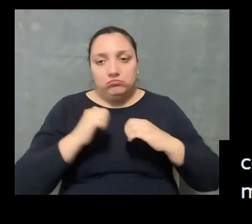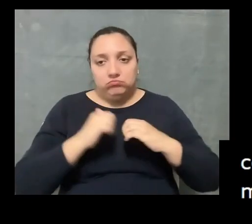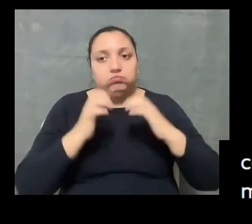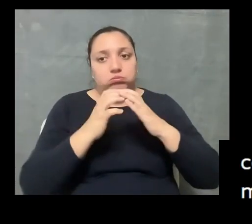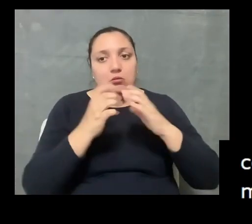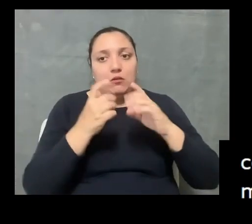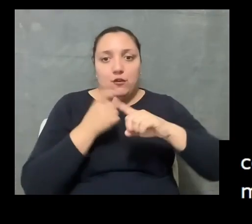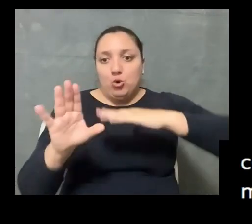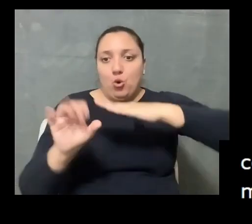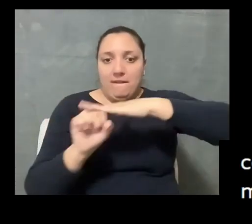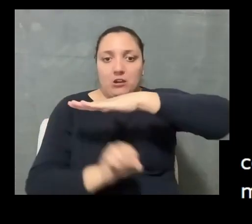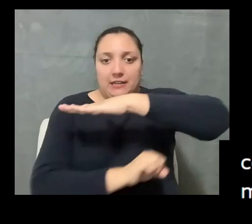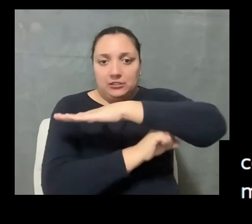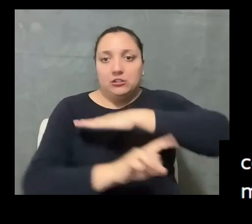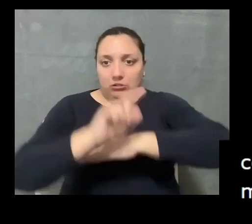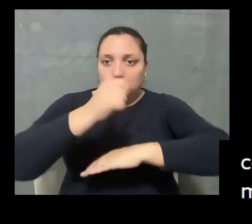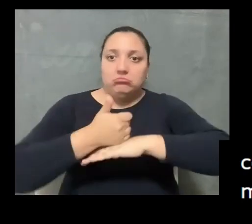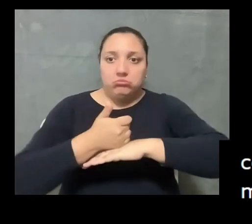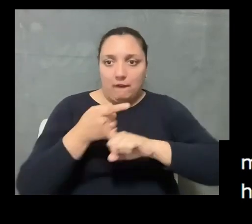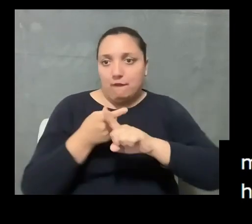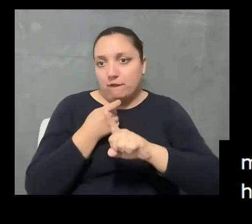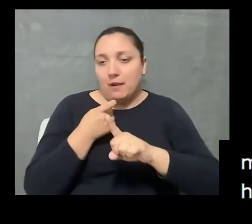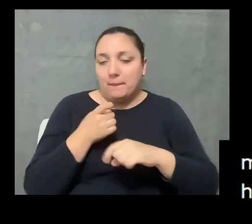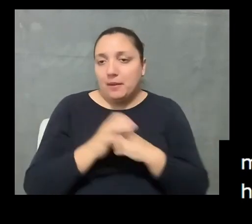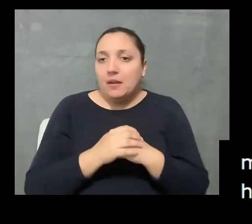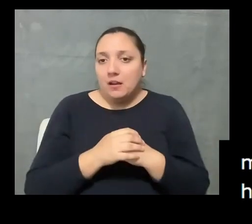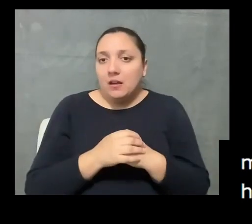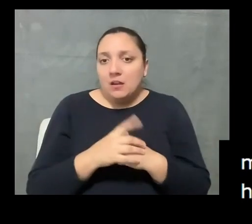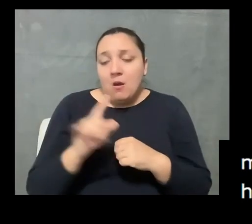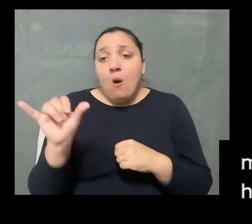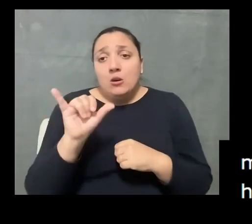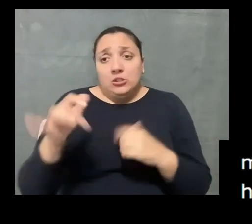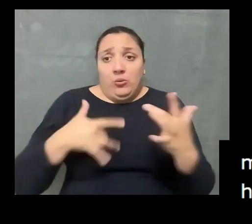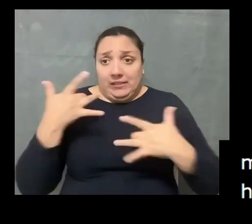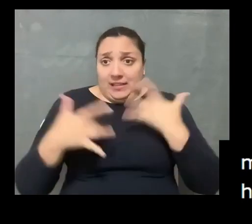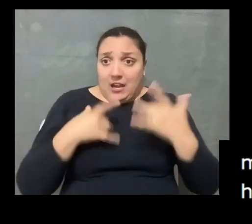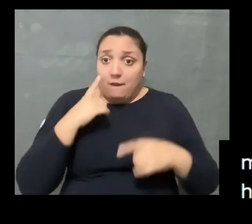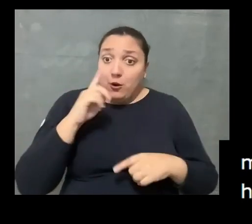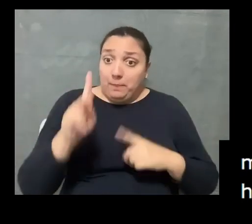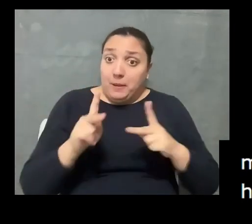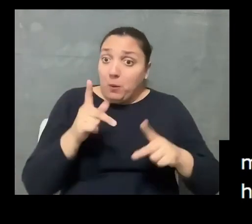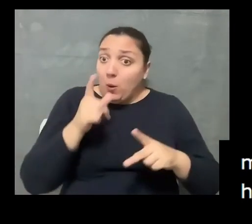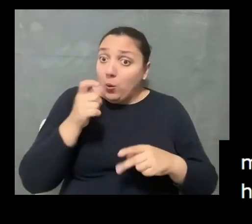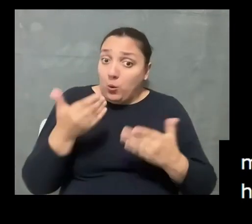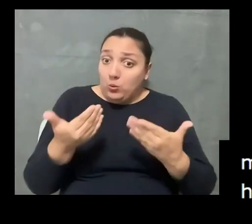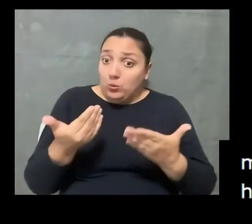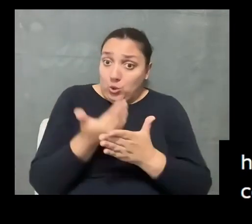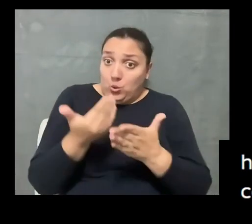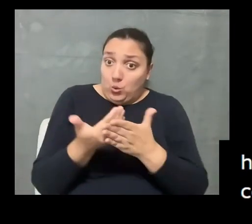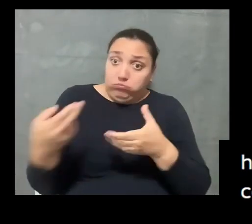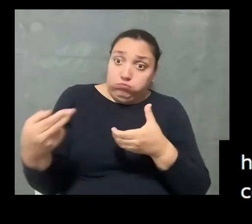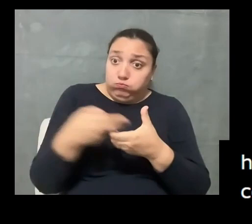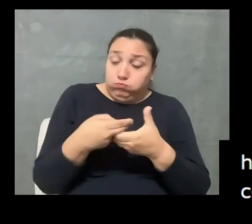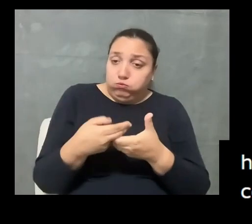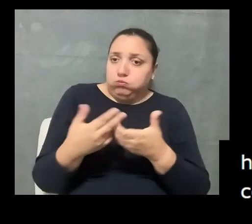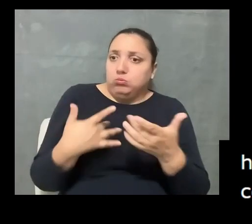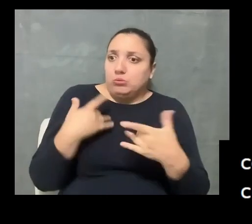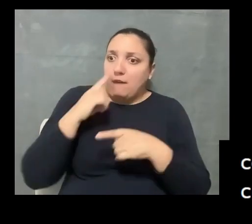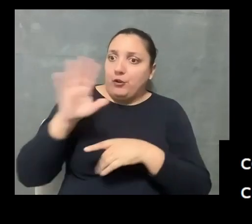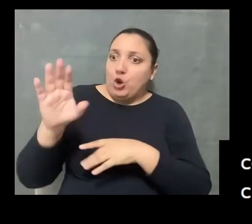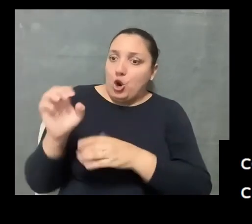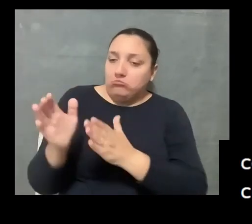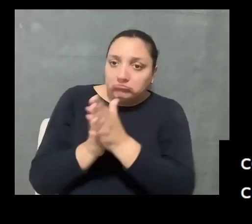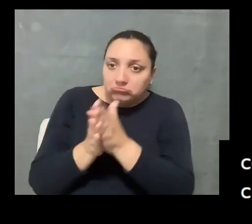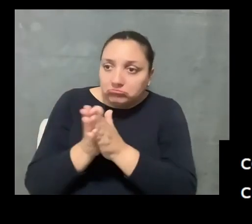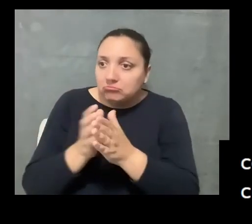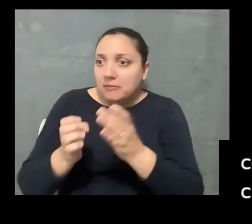created for us. But we're also really excited for anybody that's new to this work, because we need your energy and ideas. So we need both that expertise.